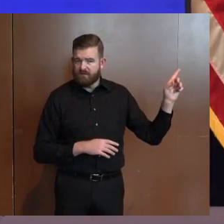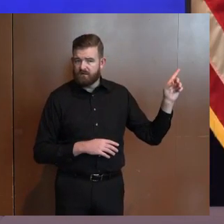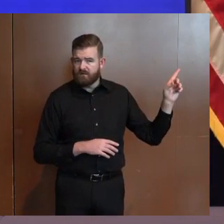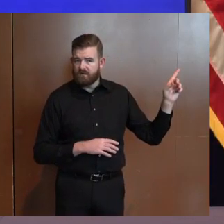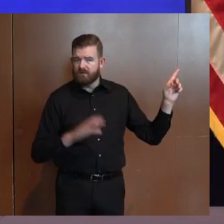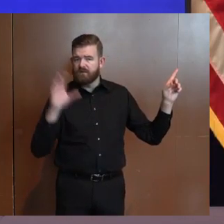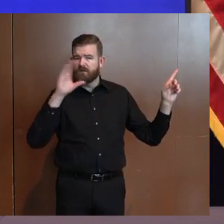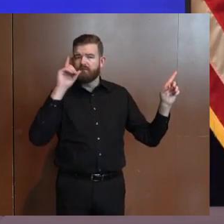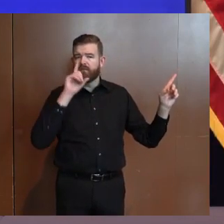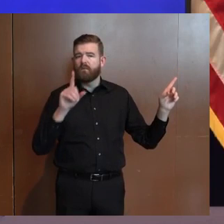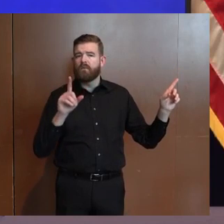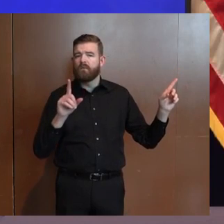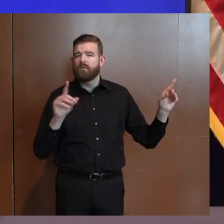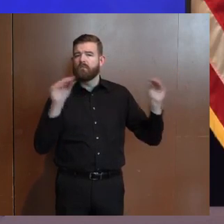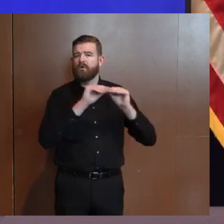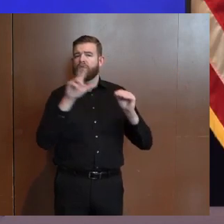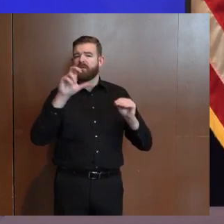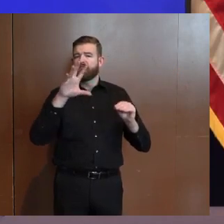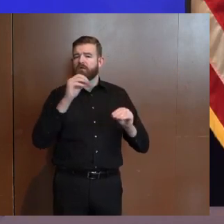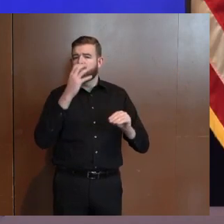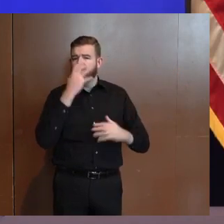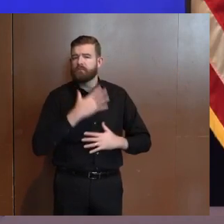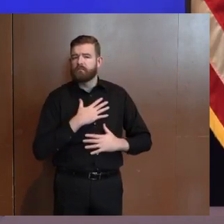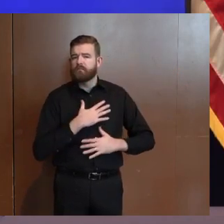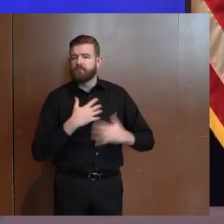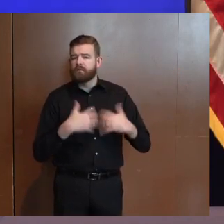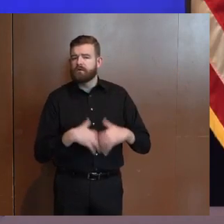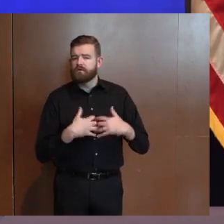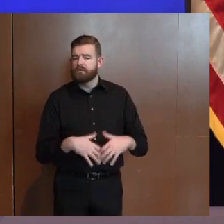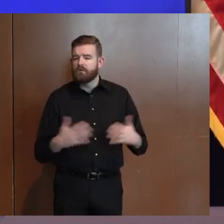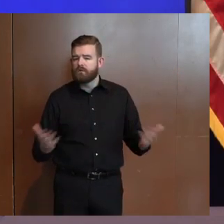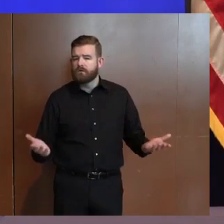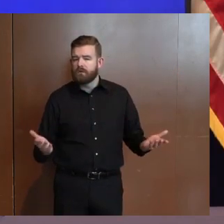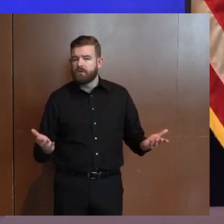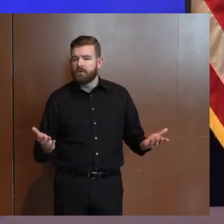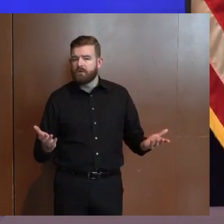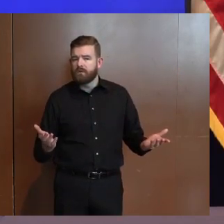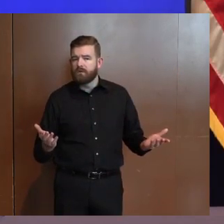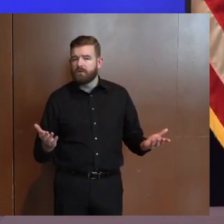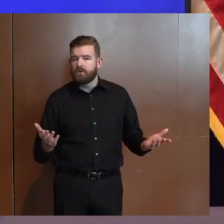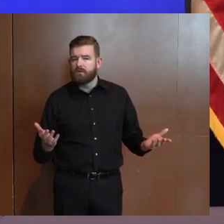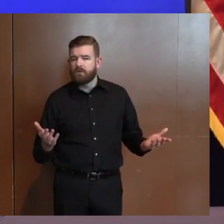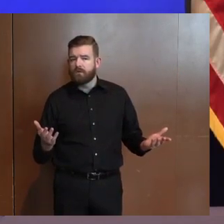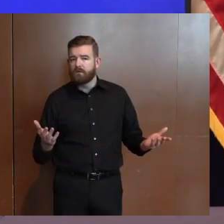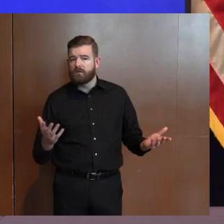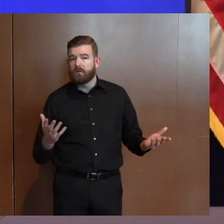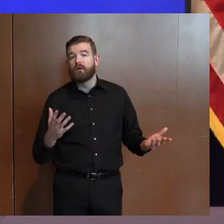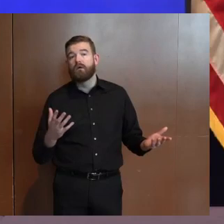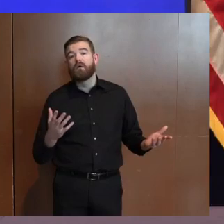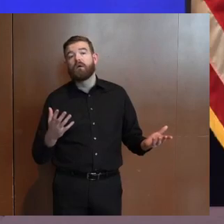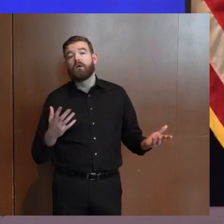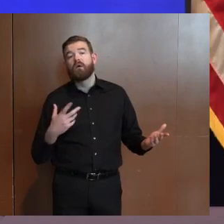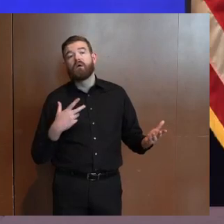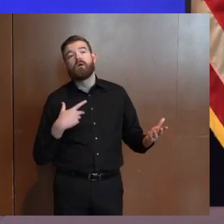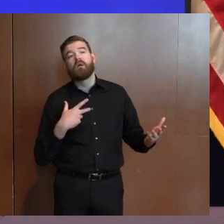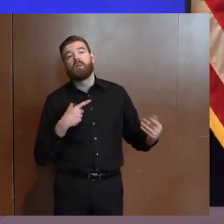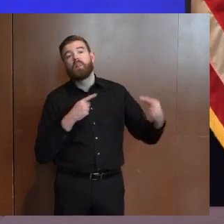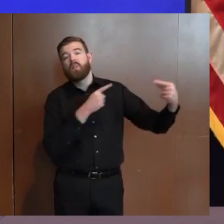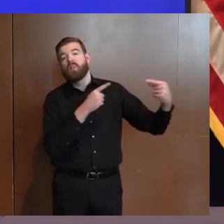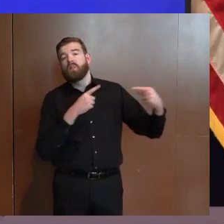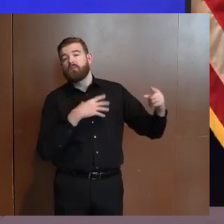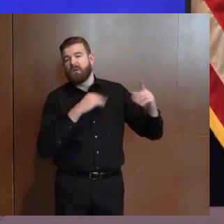hasn't crept into any exchange we've had with the administration whatsoever. No one has ever said to us, including